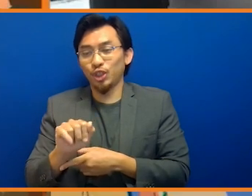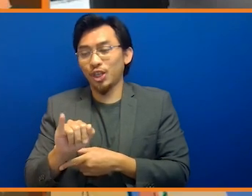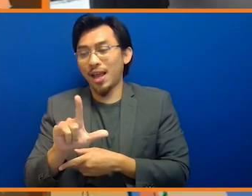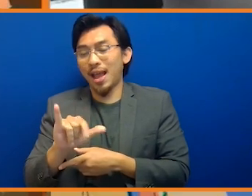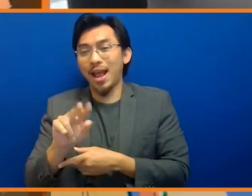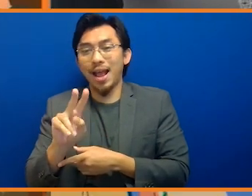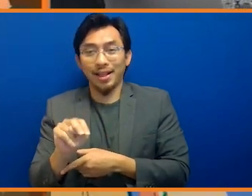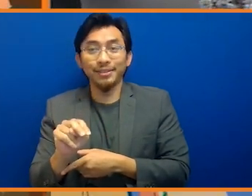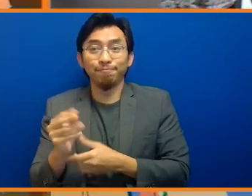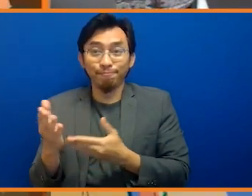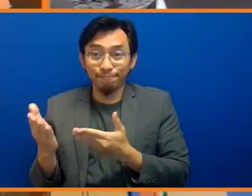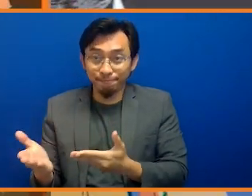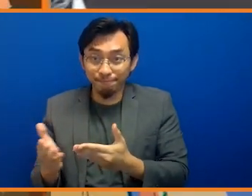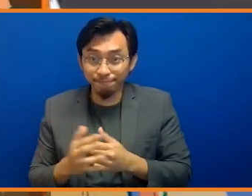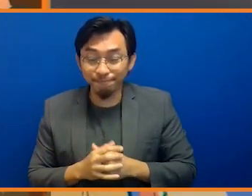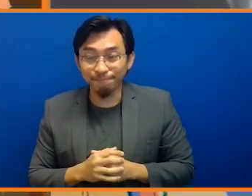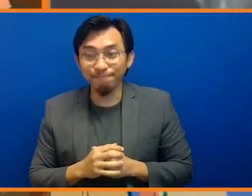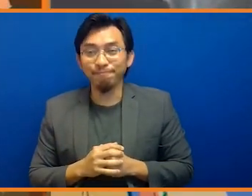Muzailin.